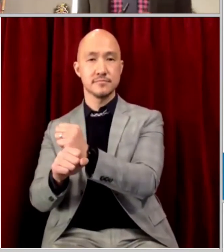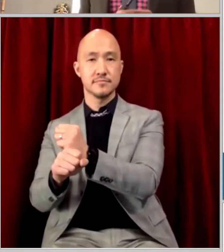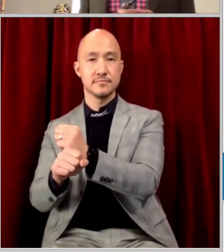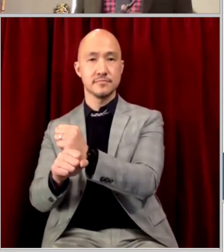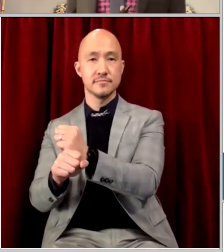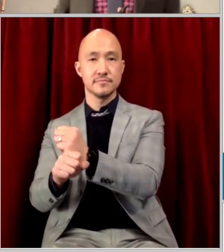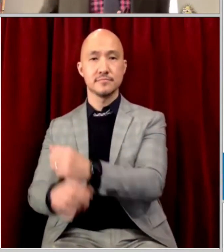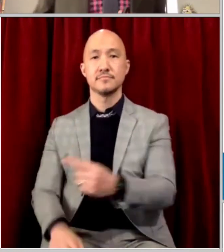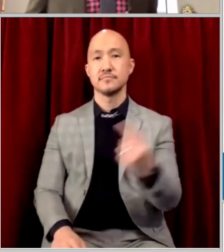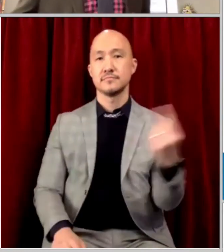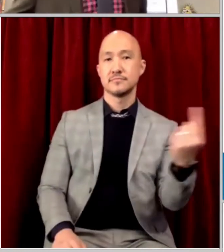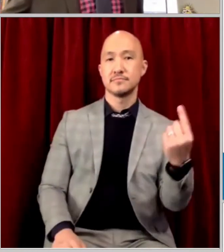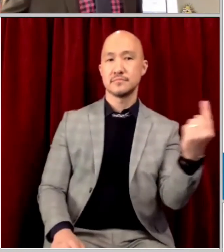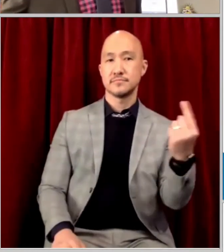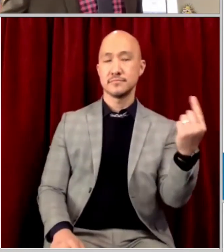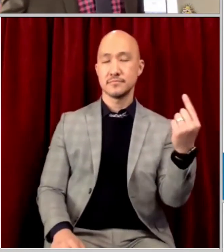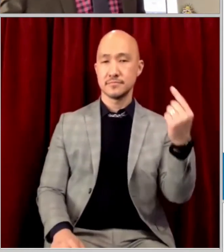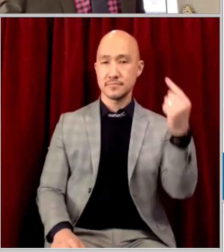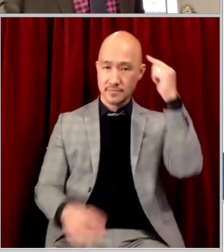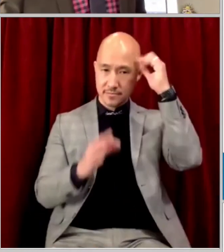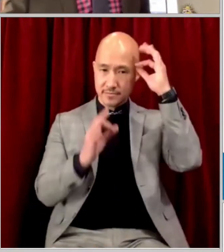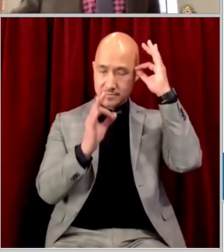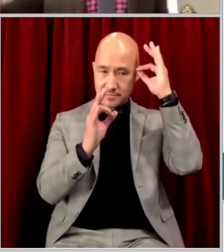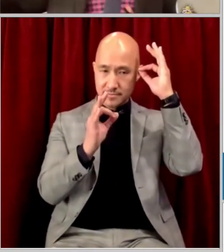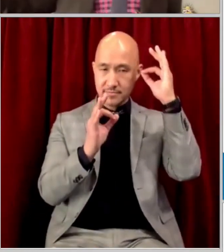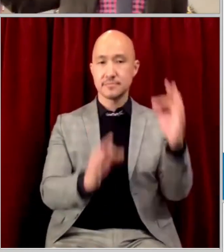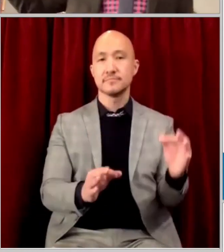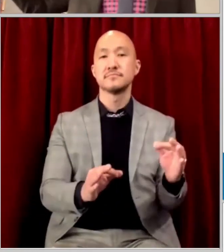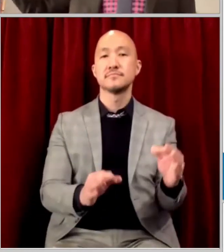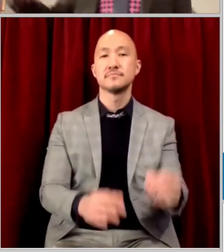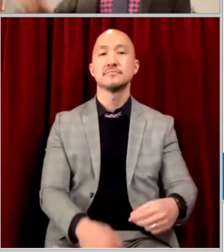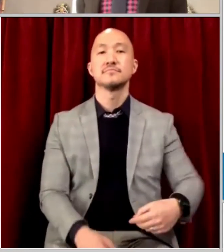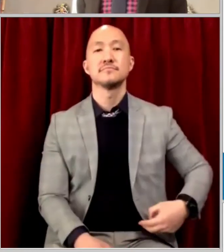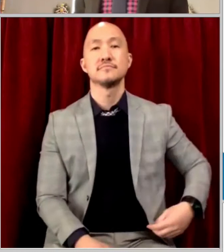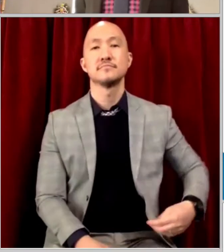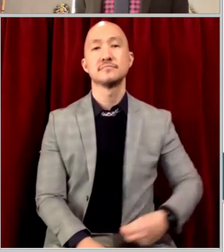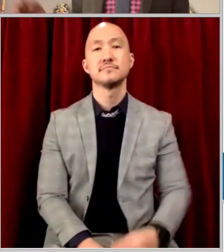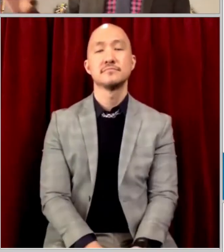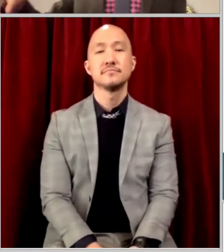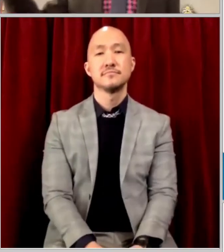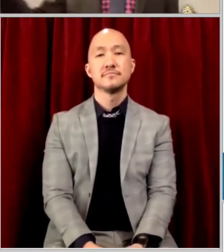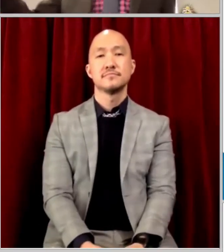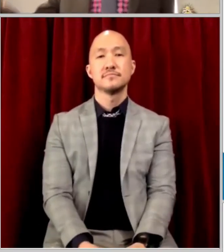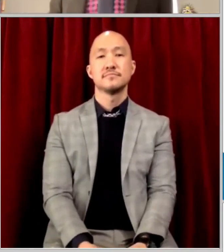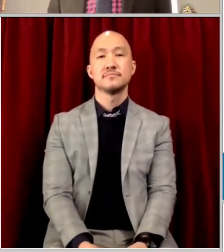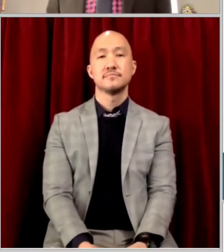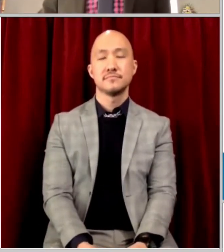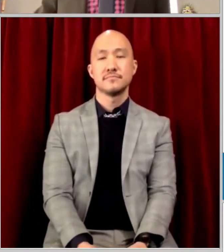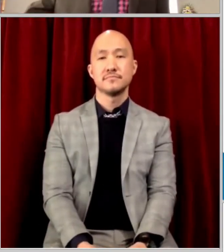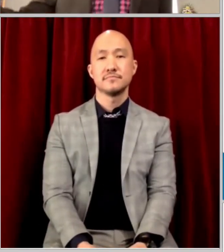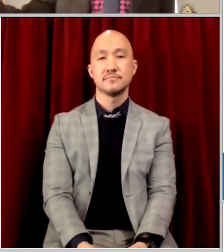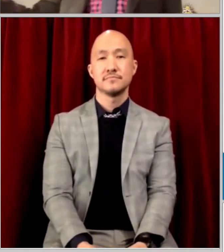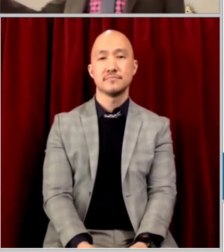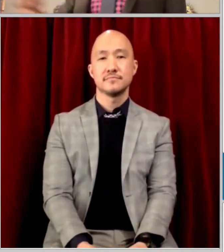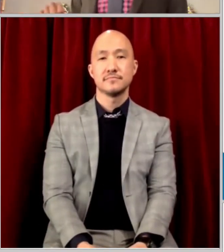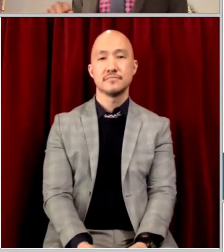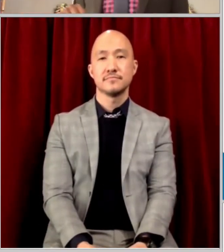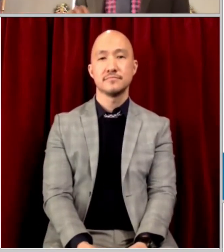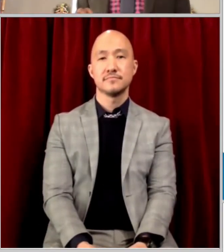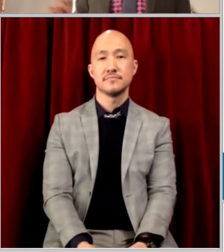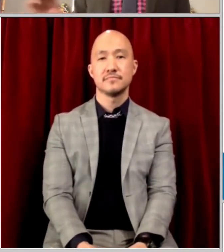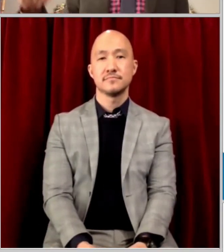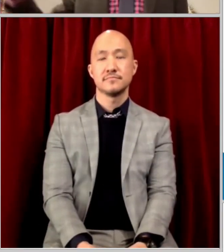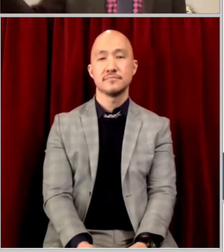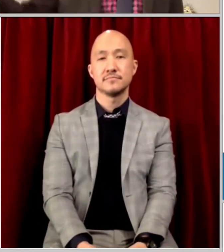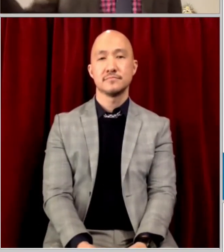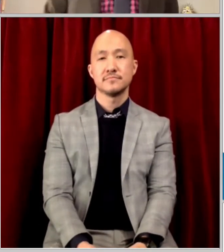hey, you know, this company, they sent us, we wanted to get more product. Why don't we tell them that we didn't get all the product that